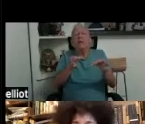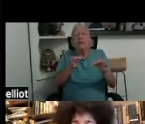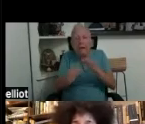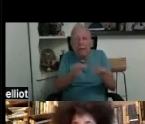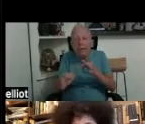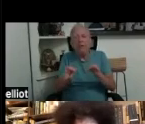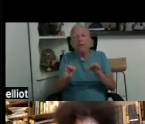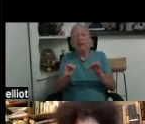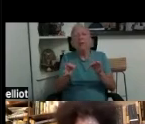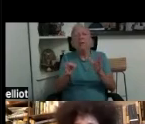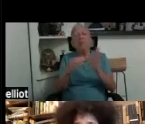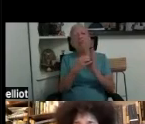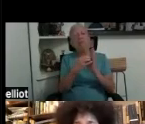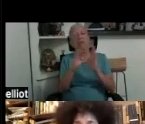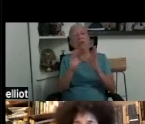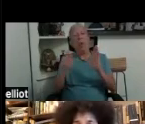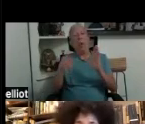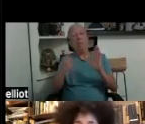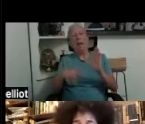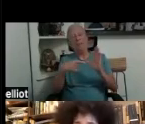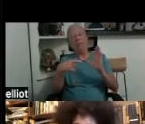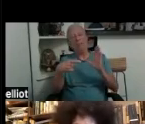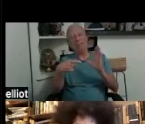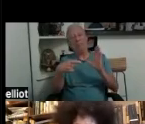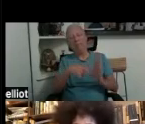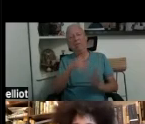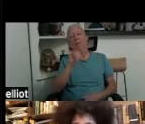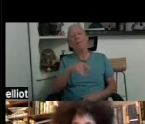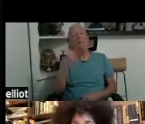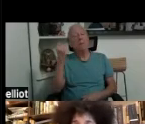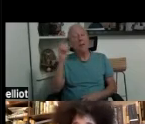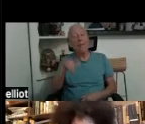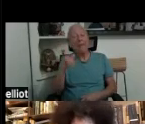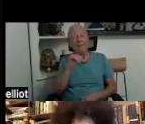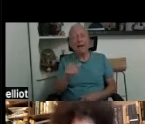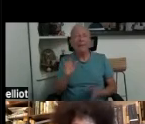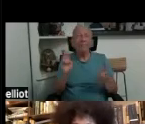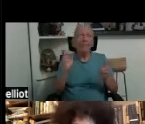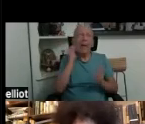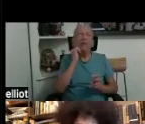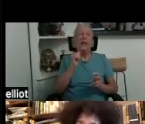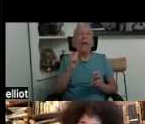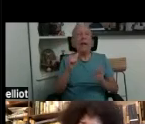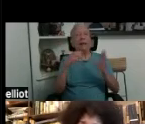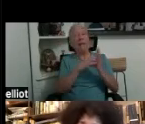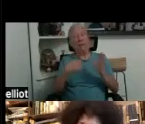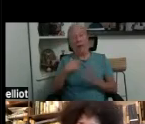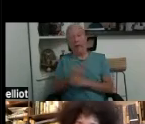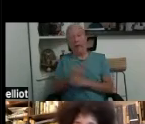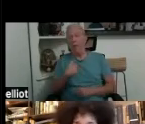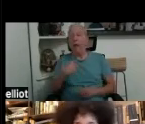co-op. This is that. However, this is not the day-to-day definition that I use because I think of a